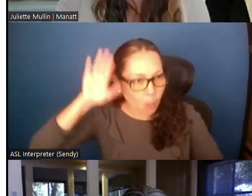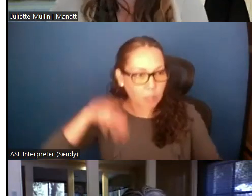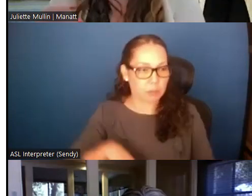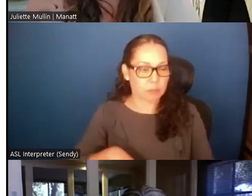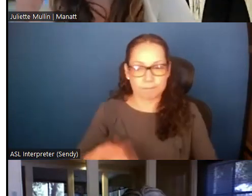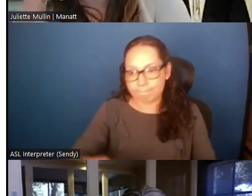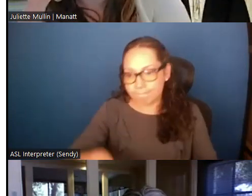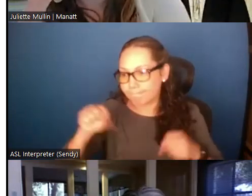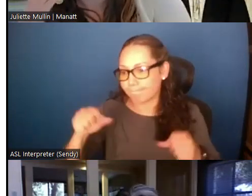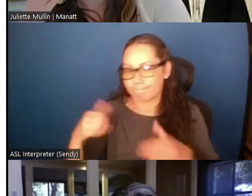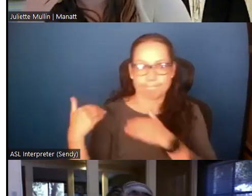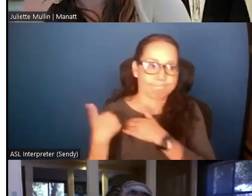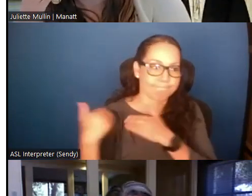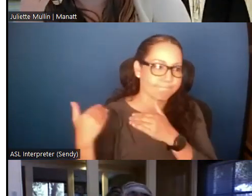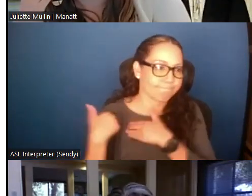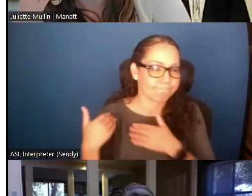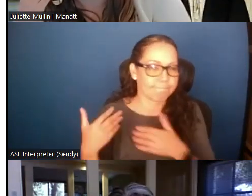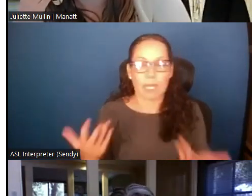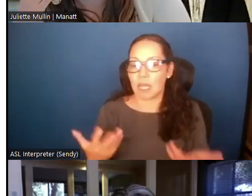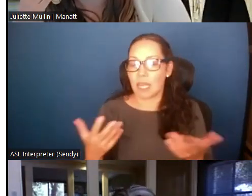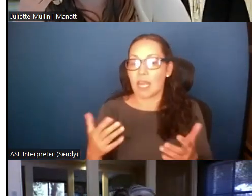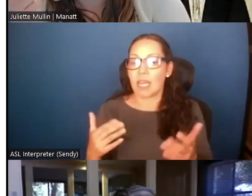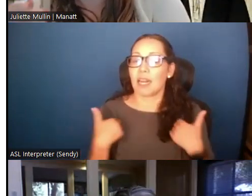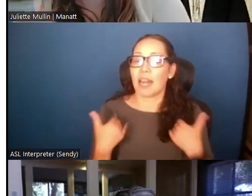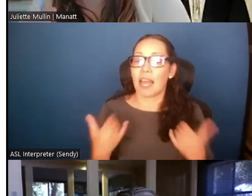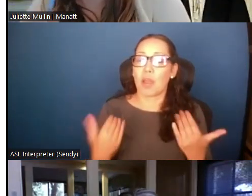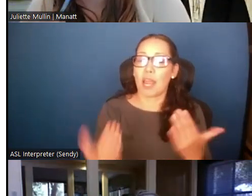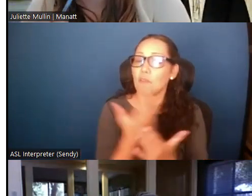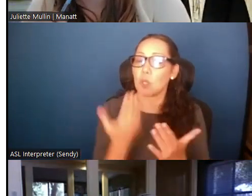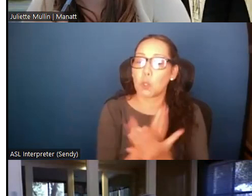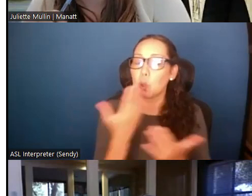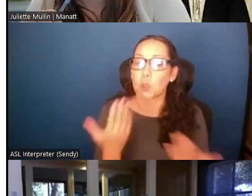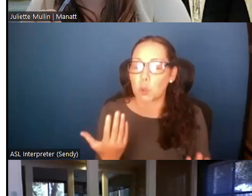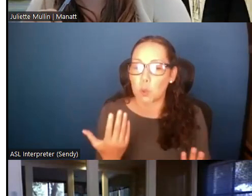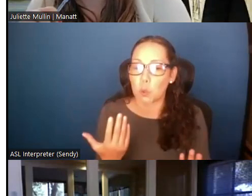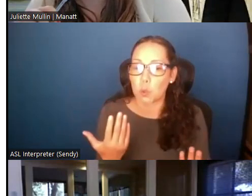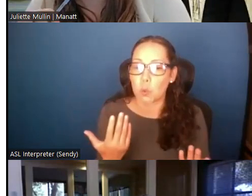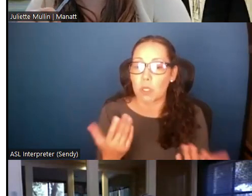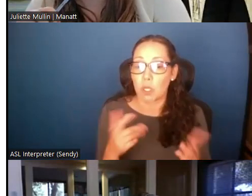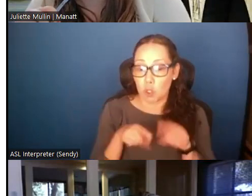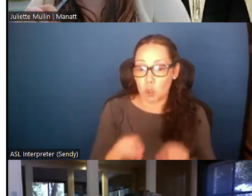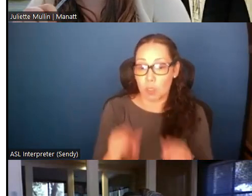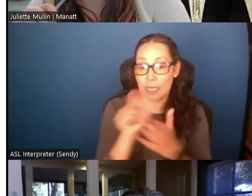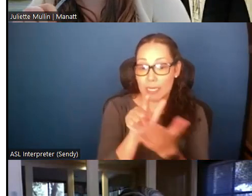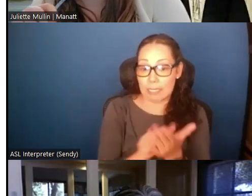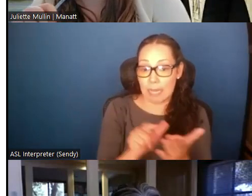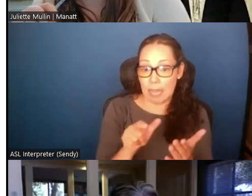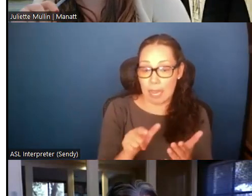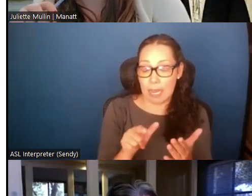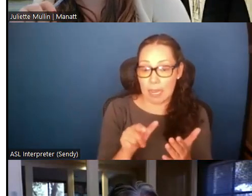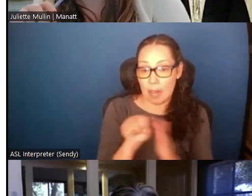reins. And now there's a new default surrogacy process under state law, went into effect on January